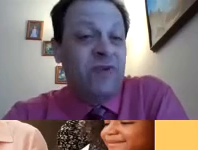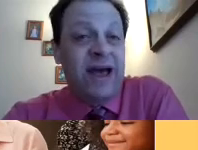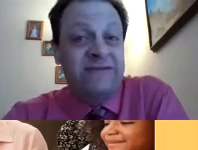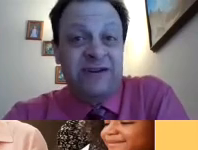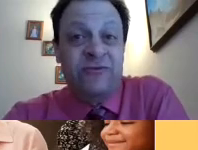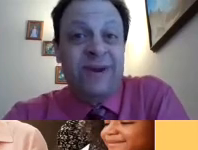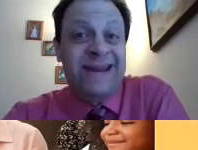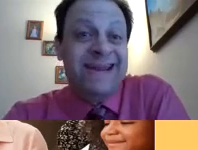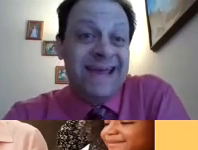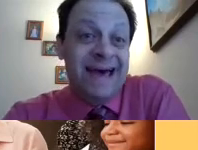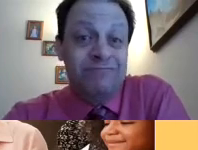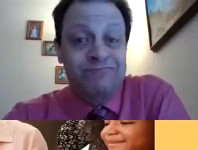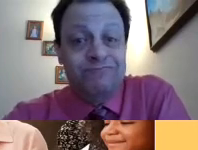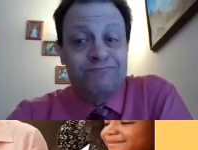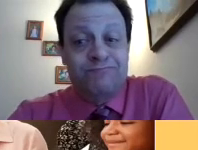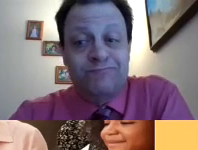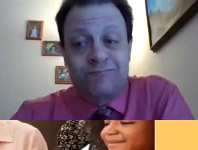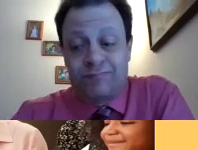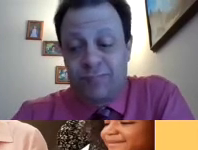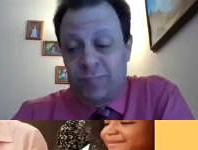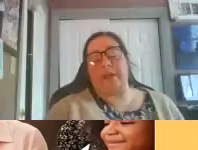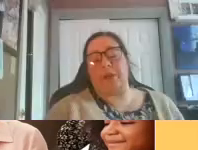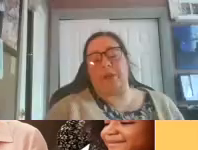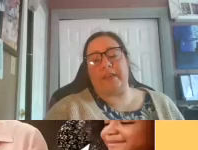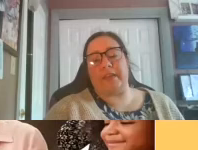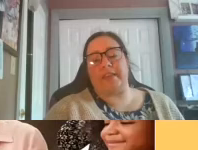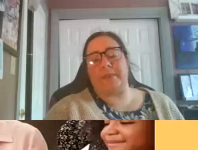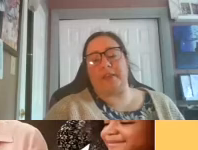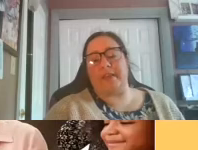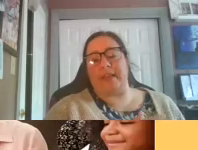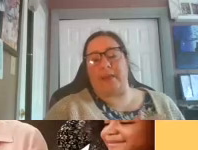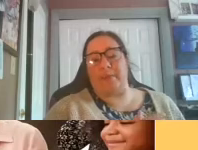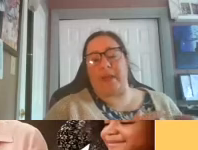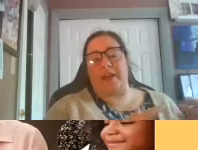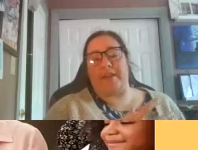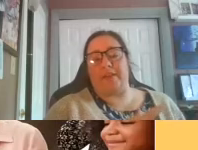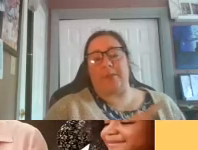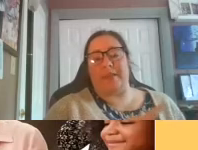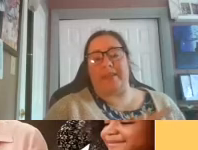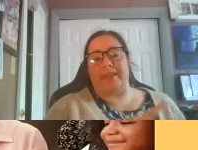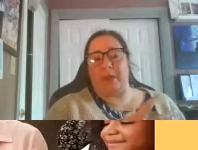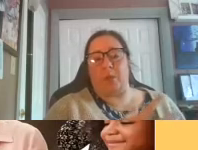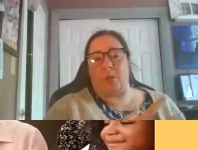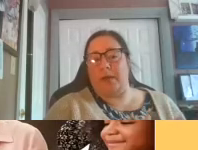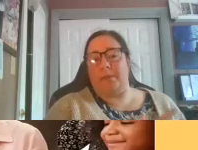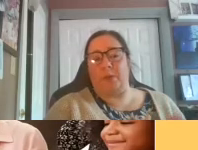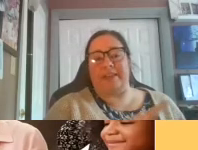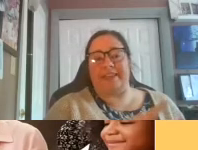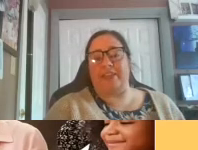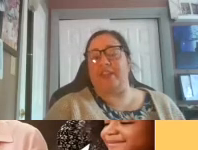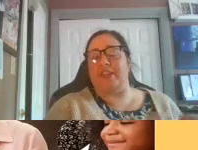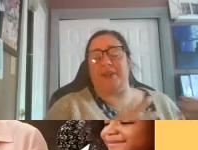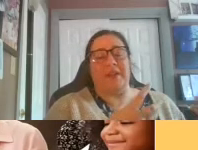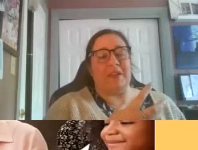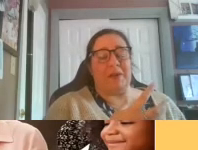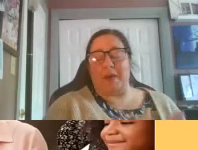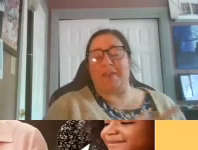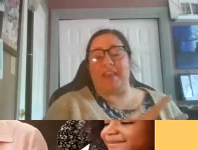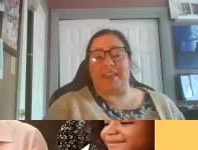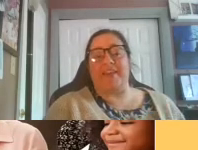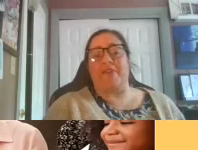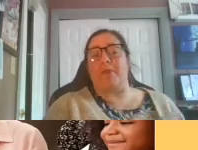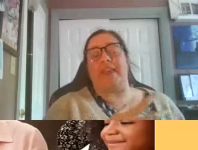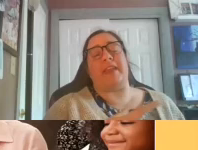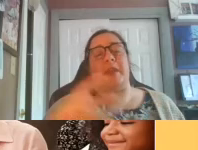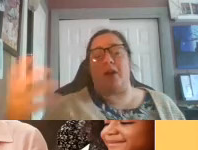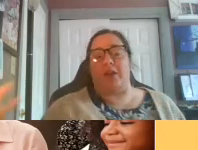and how drastic do we need to get. And it could really be as simple as they may not have the ability to make one important decision, where